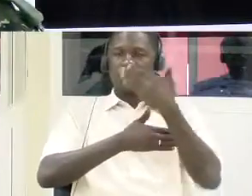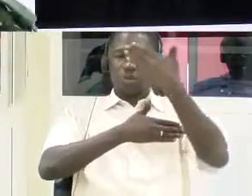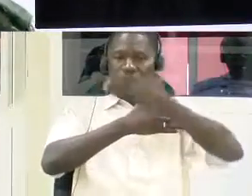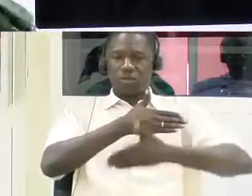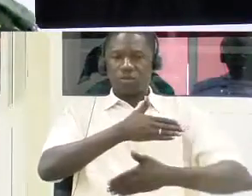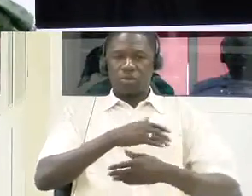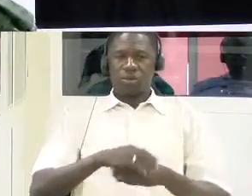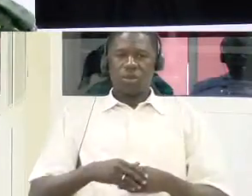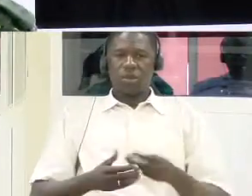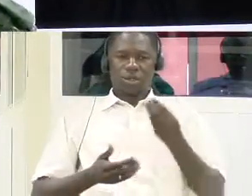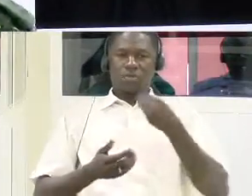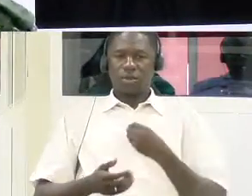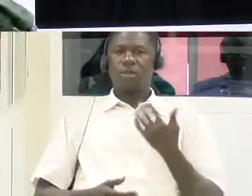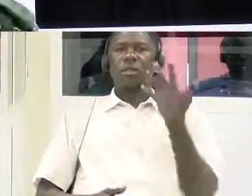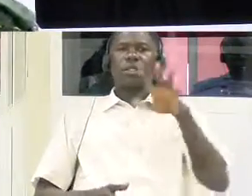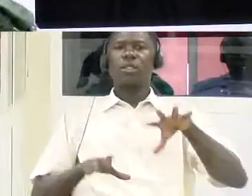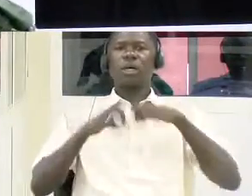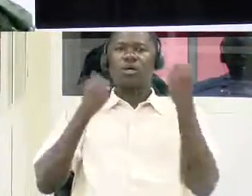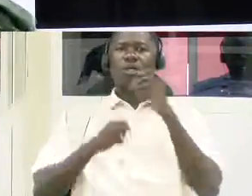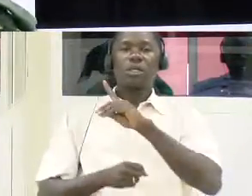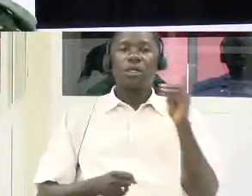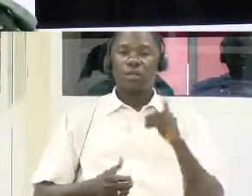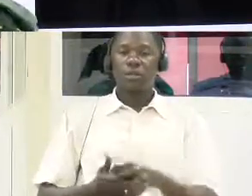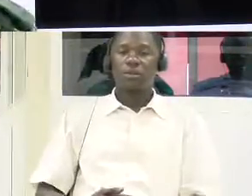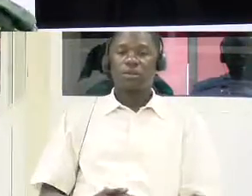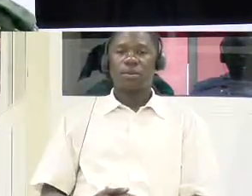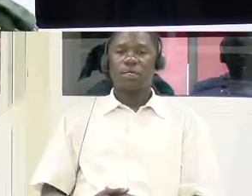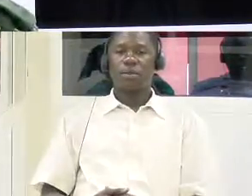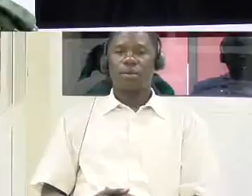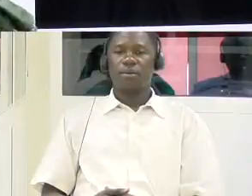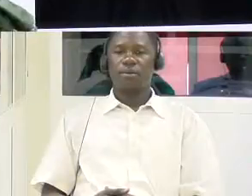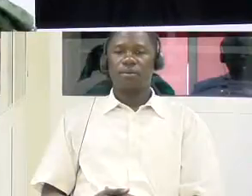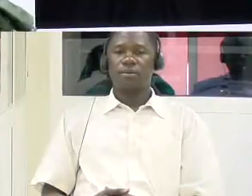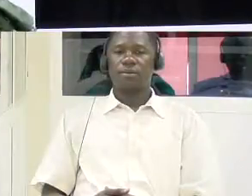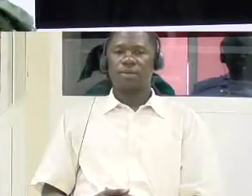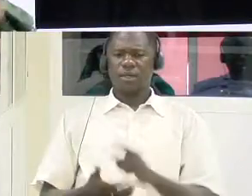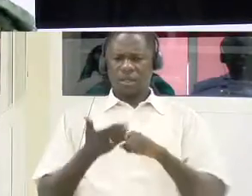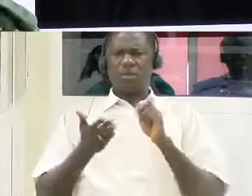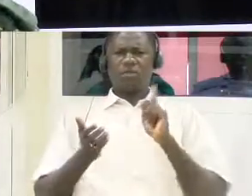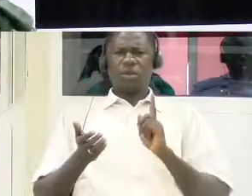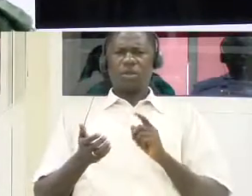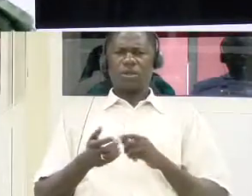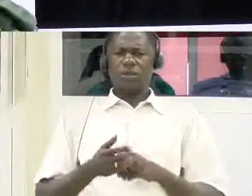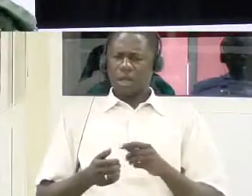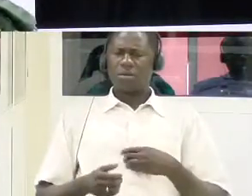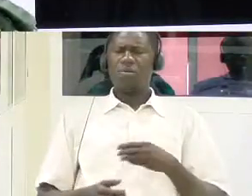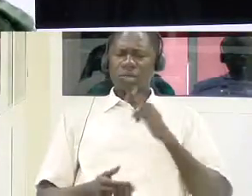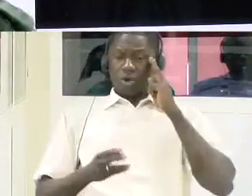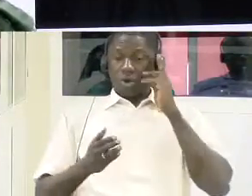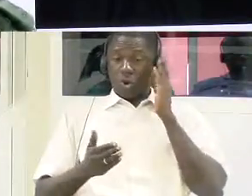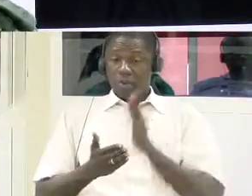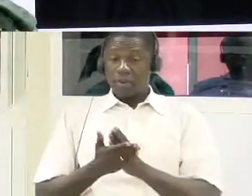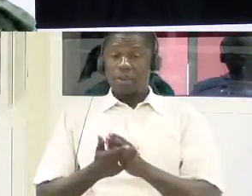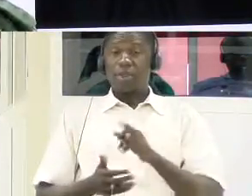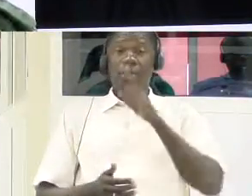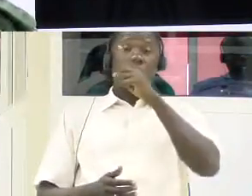10,000. I said, what? He said, you know, we are on 100% standby. You can buy credit and other things from this, okay?